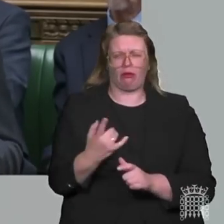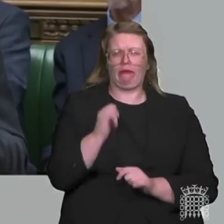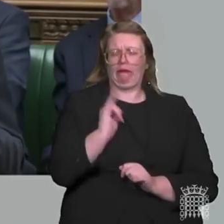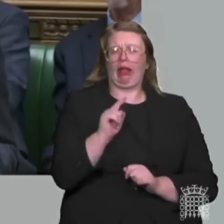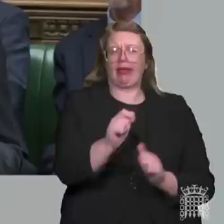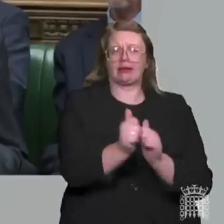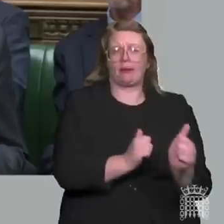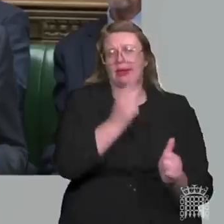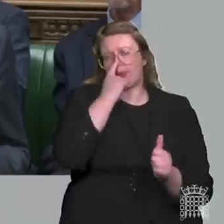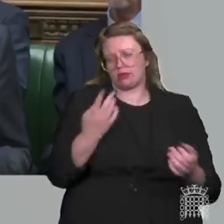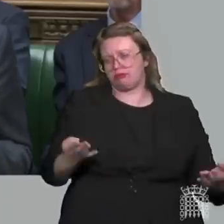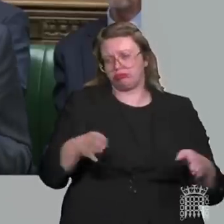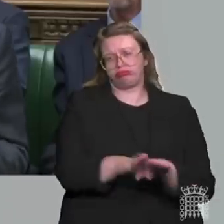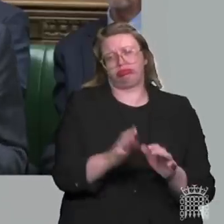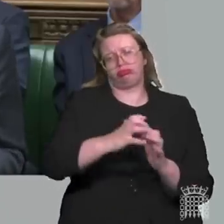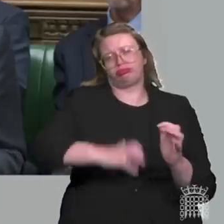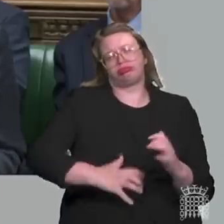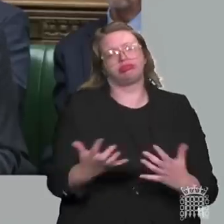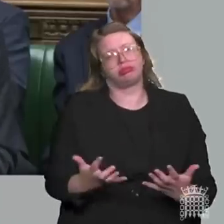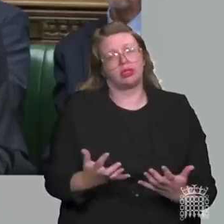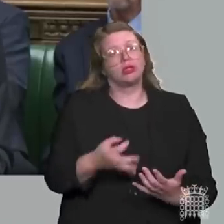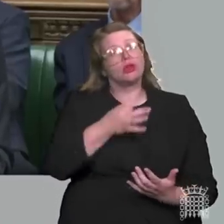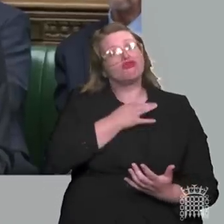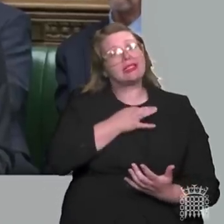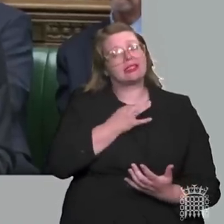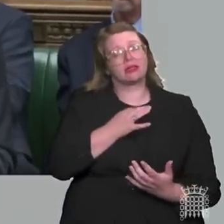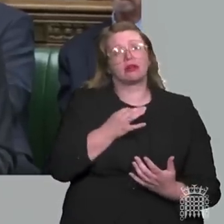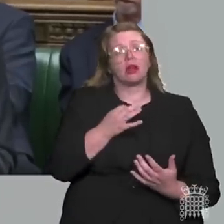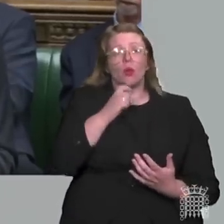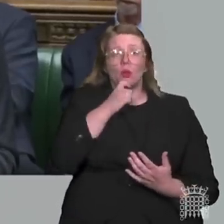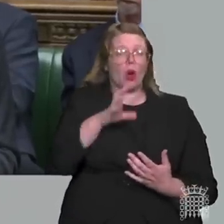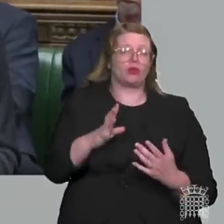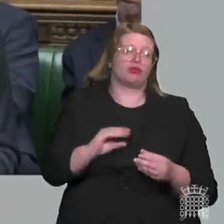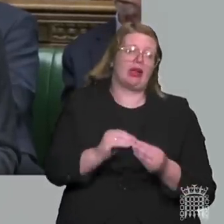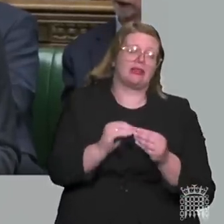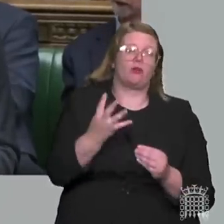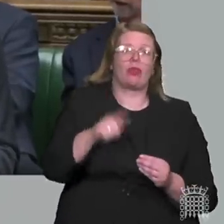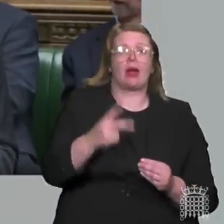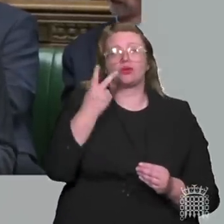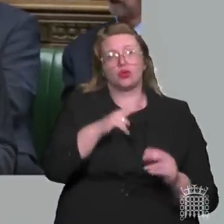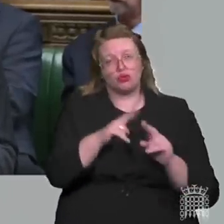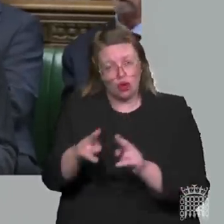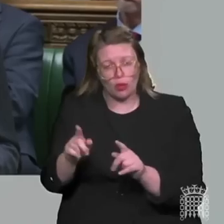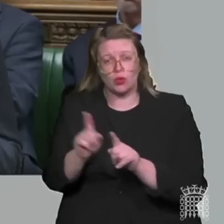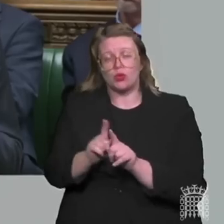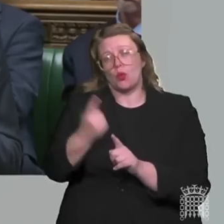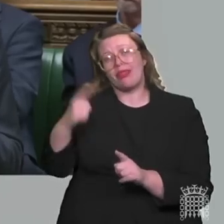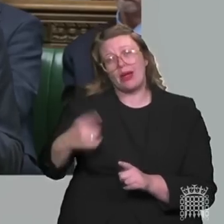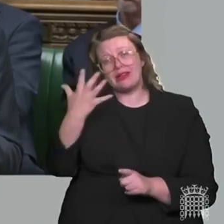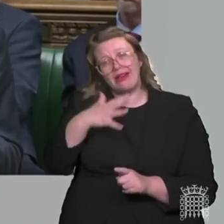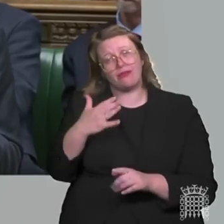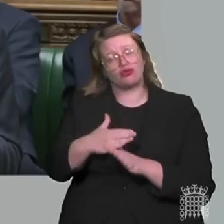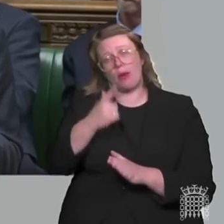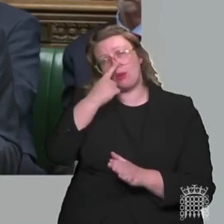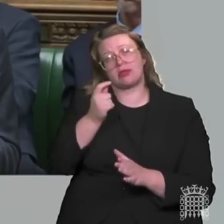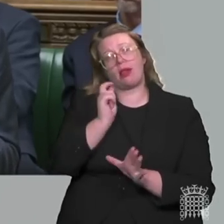prospect of collapse, putting 4,200 future homes and 1,500 current jobs at risk. Now, given that the